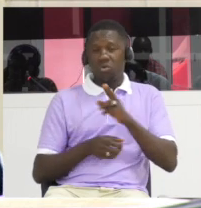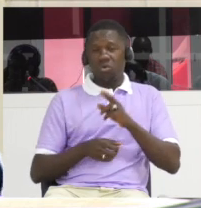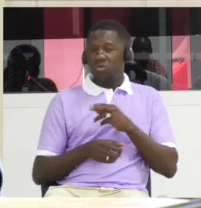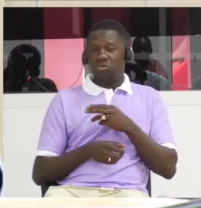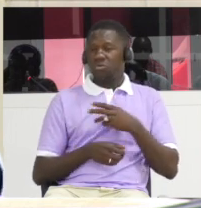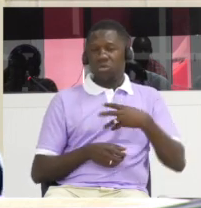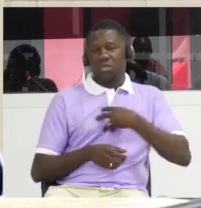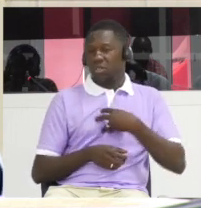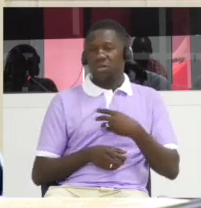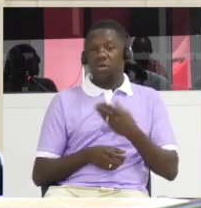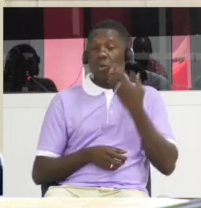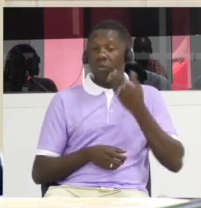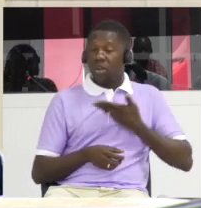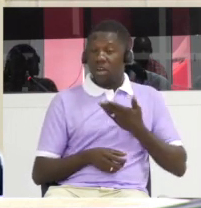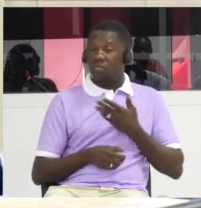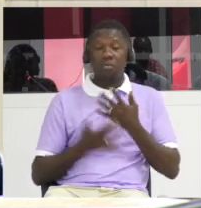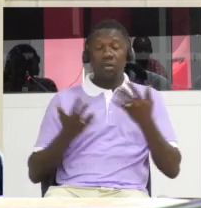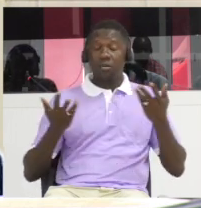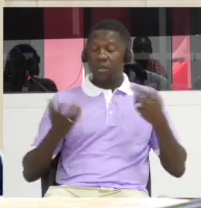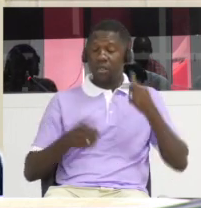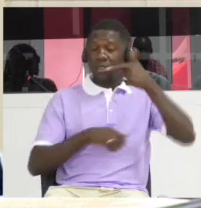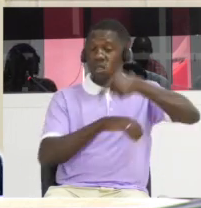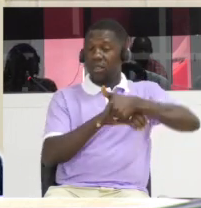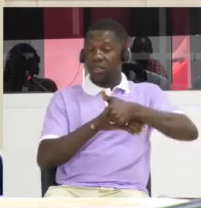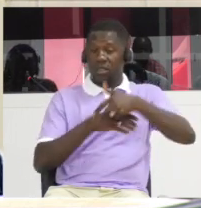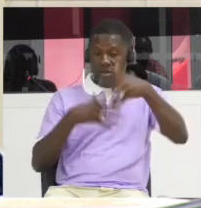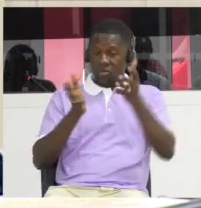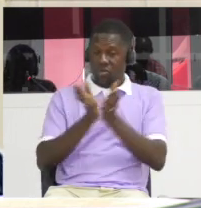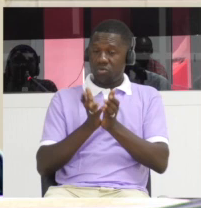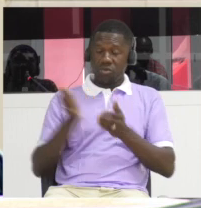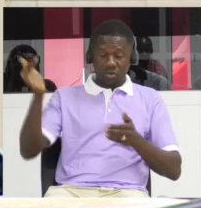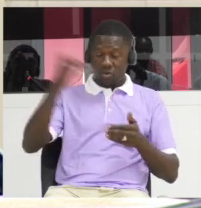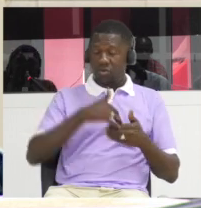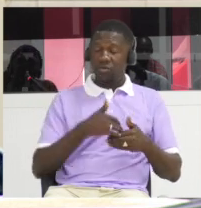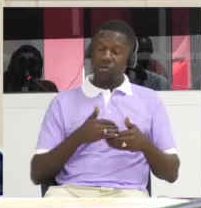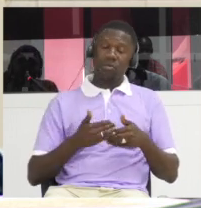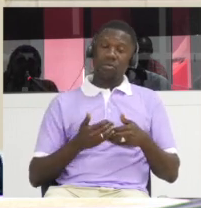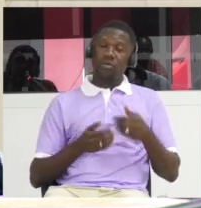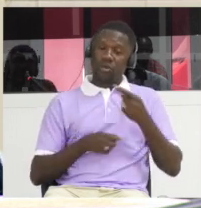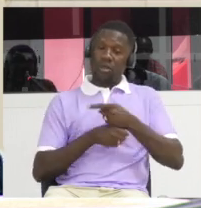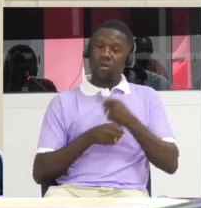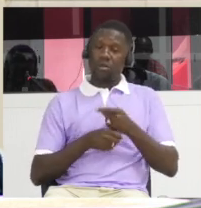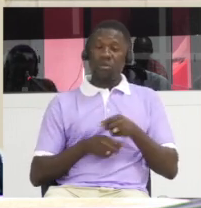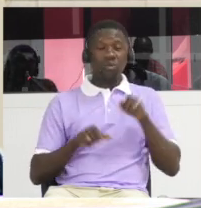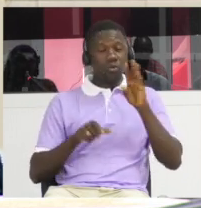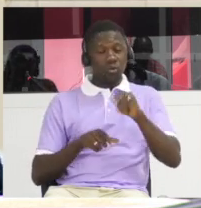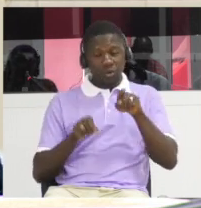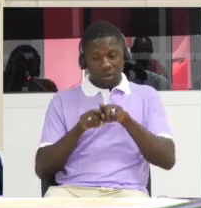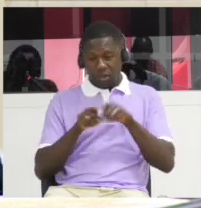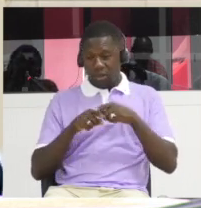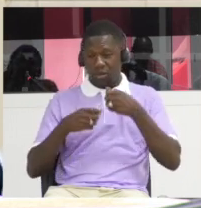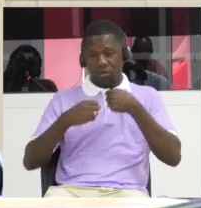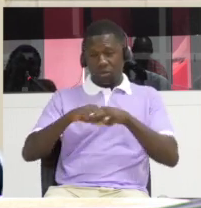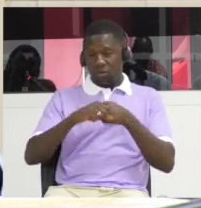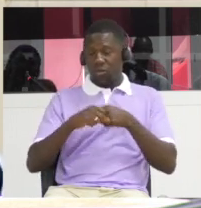longer required when we have such a large number of Nigerians coming over to